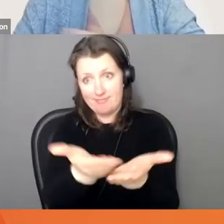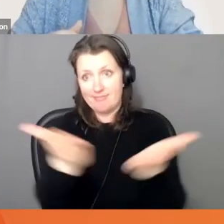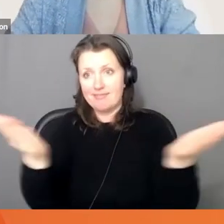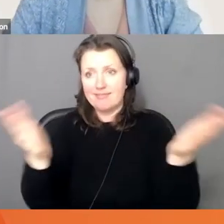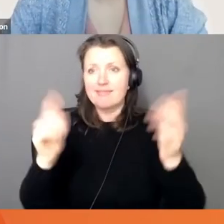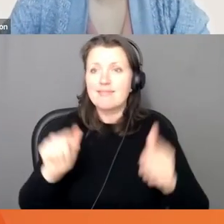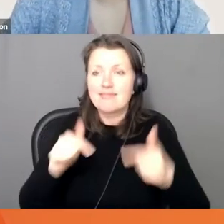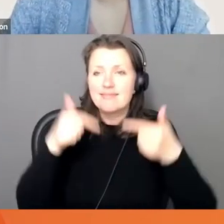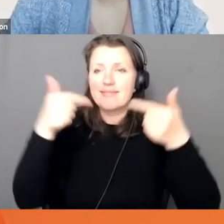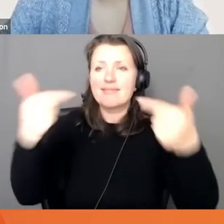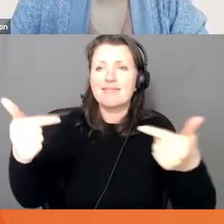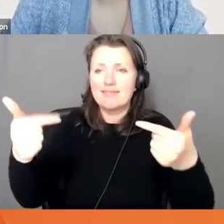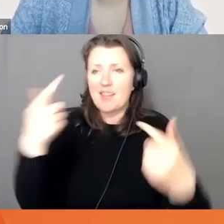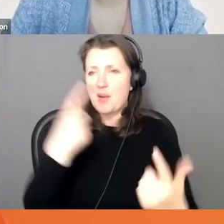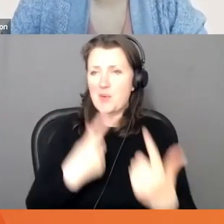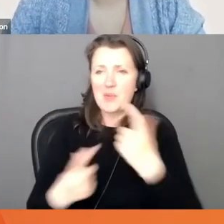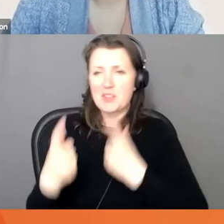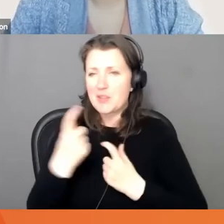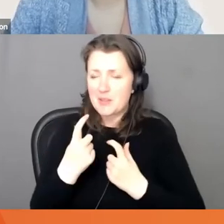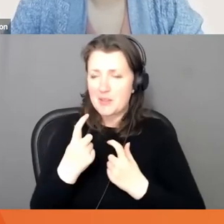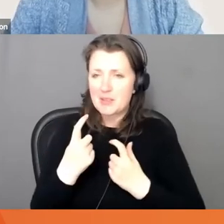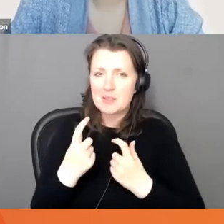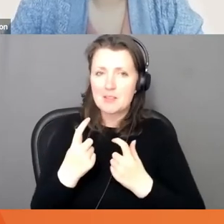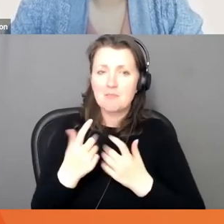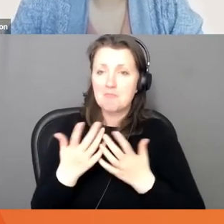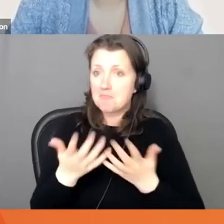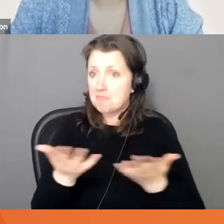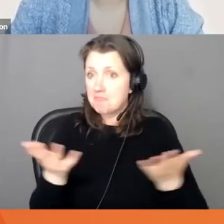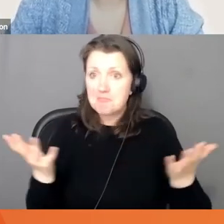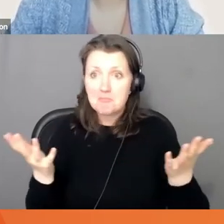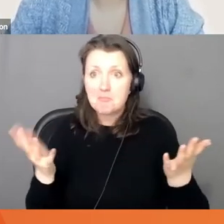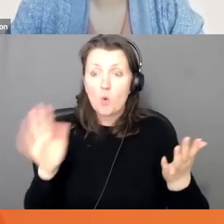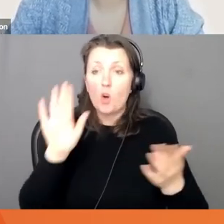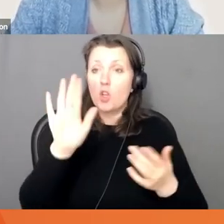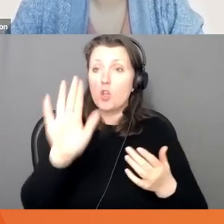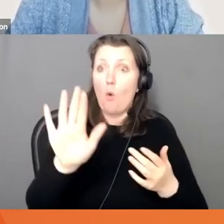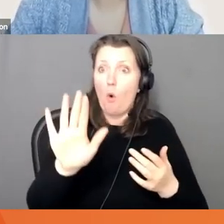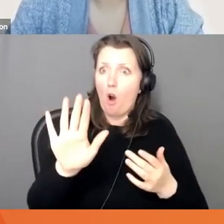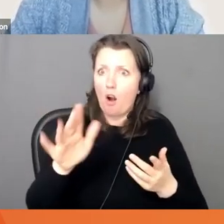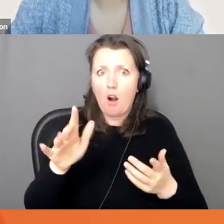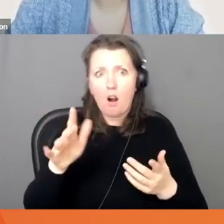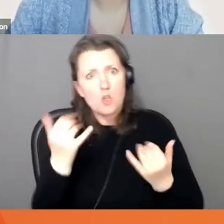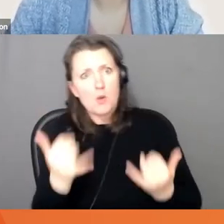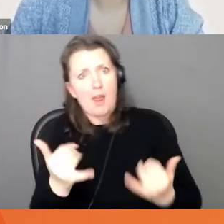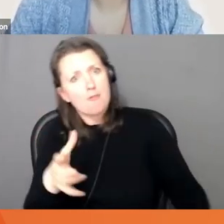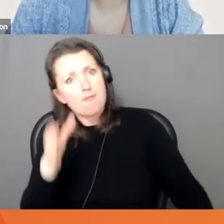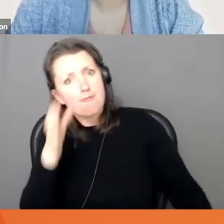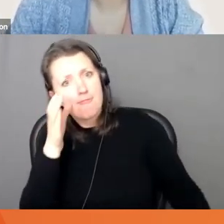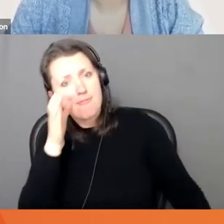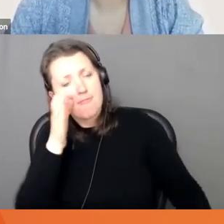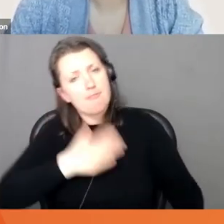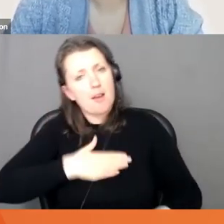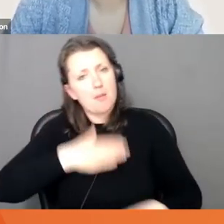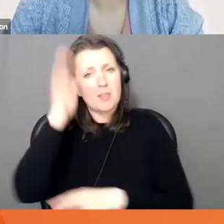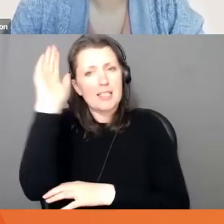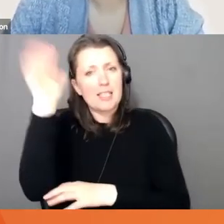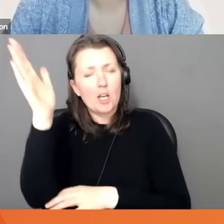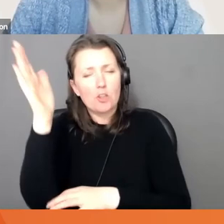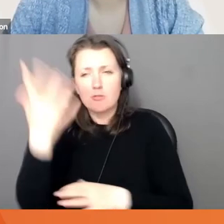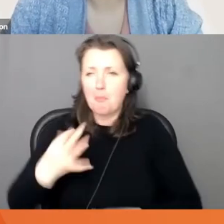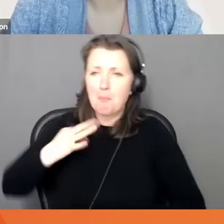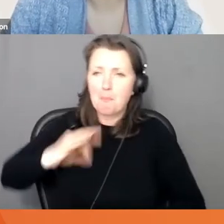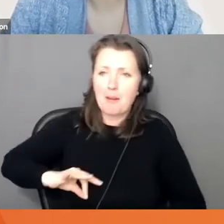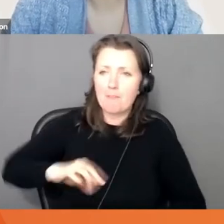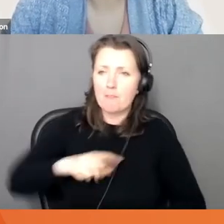uh, what you have. And I'd love to know what your takeaways are. So if you want to throw that in the chat, let me know, like, what did you take away from this? What's, what, what's meaningful to you